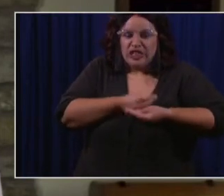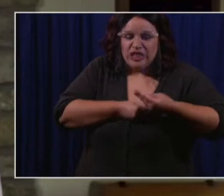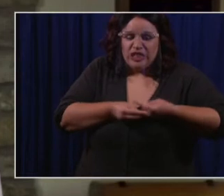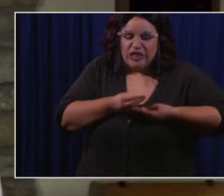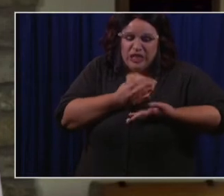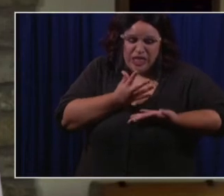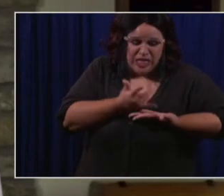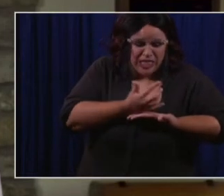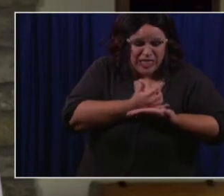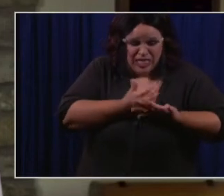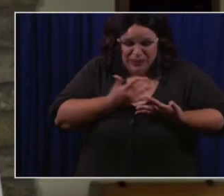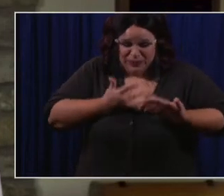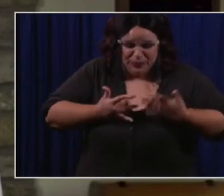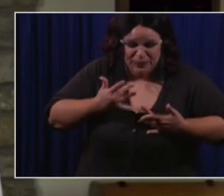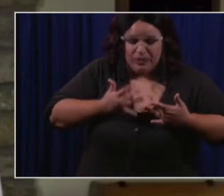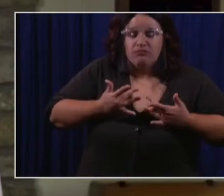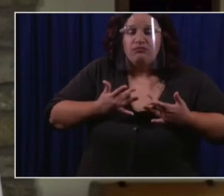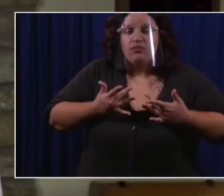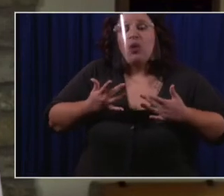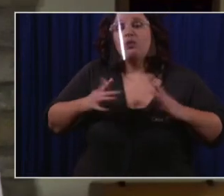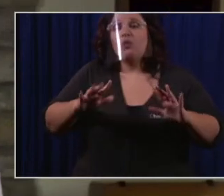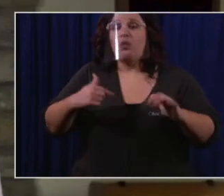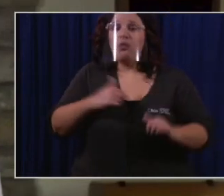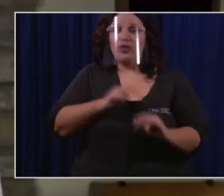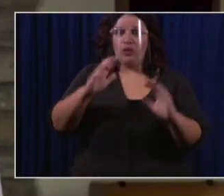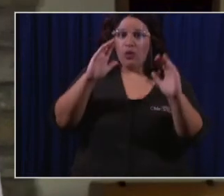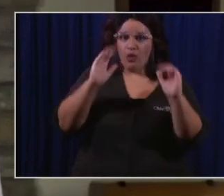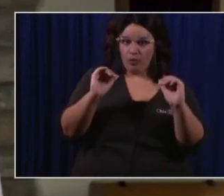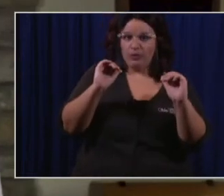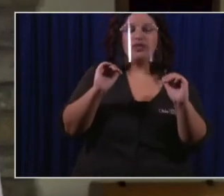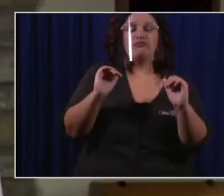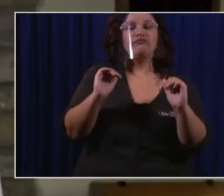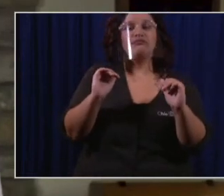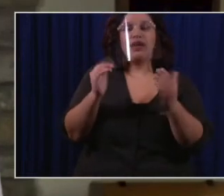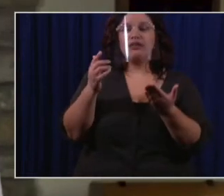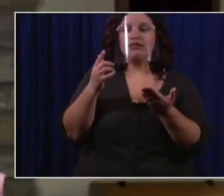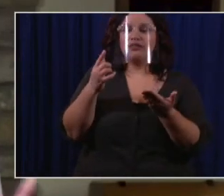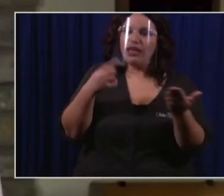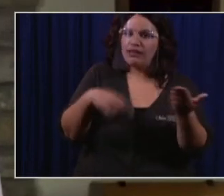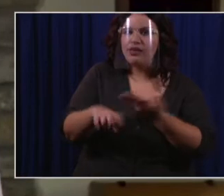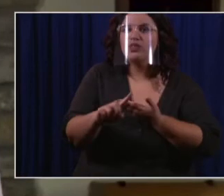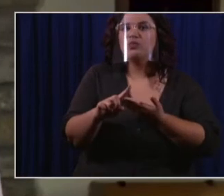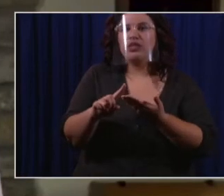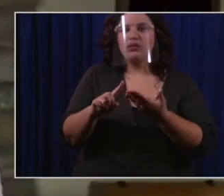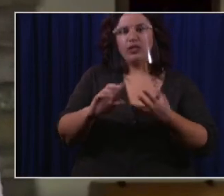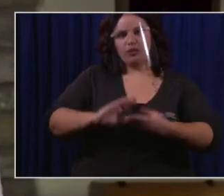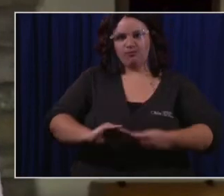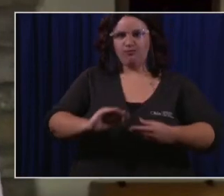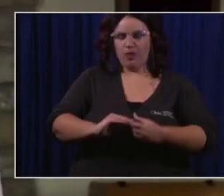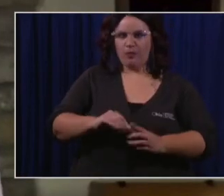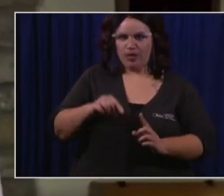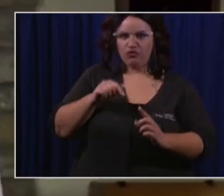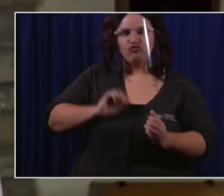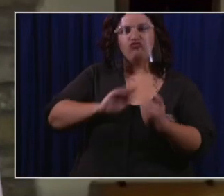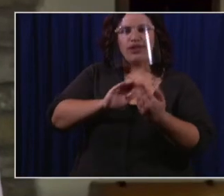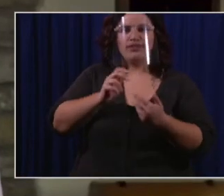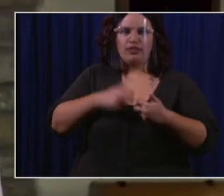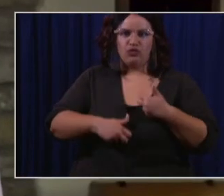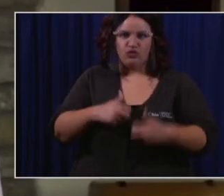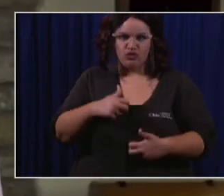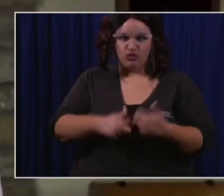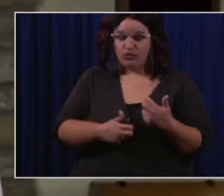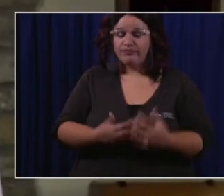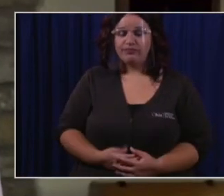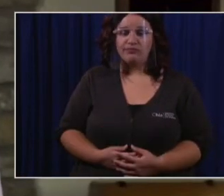to talk about something next week. Now, we're never going to be able to make them whole. We're never going to be able to make up that money. But we need to help